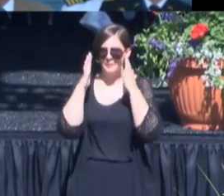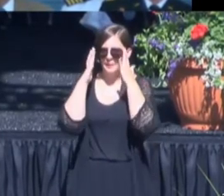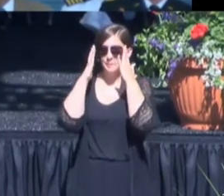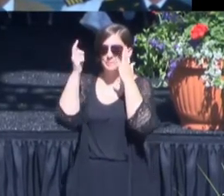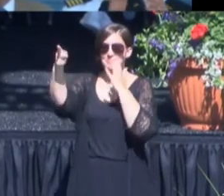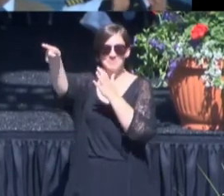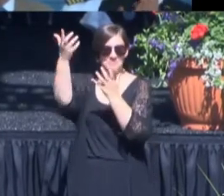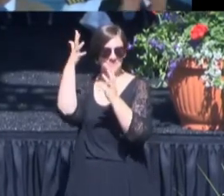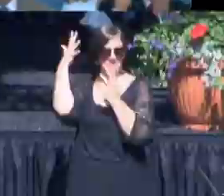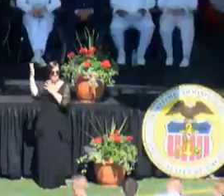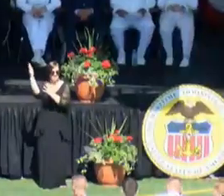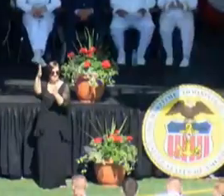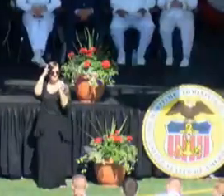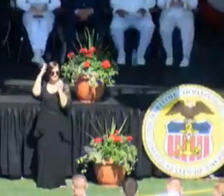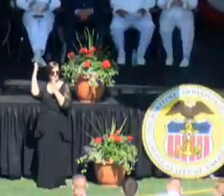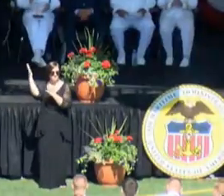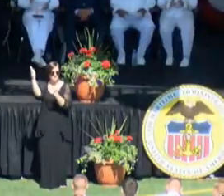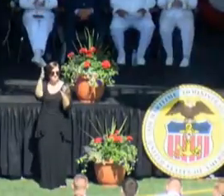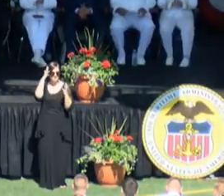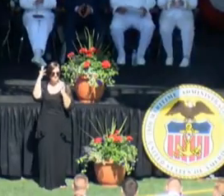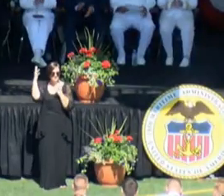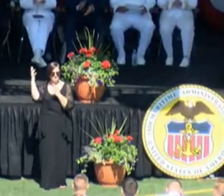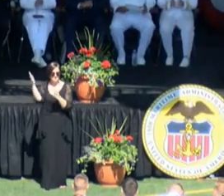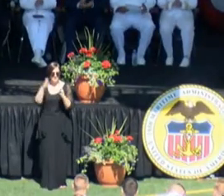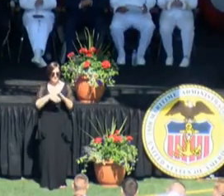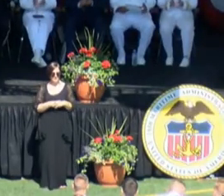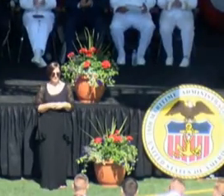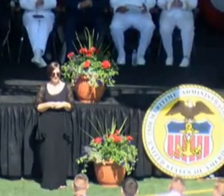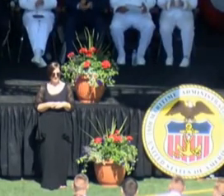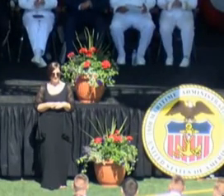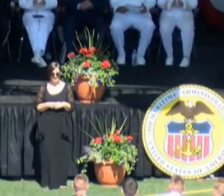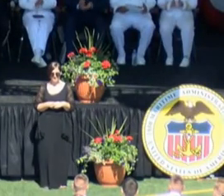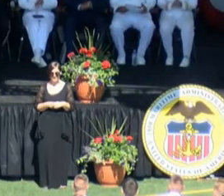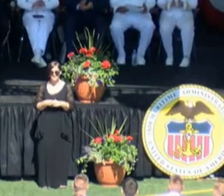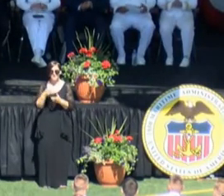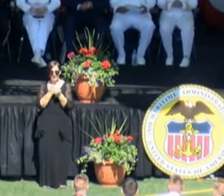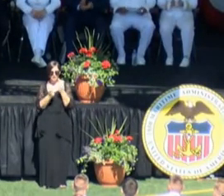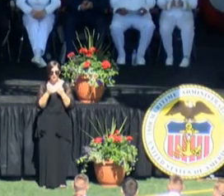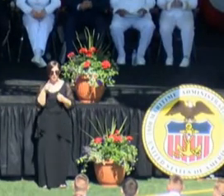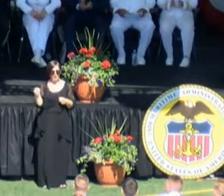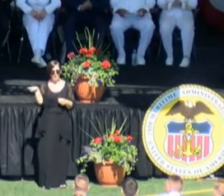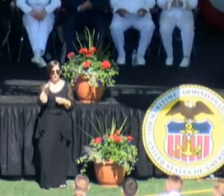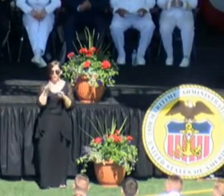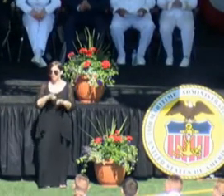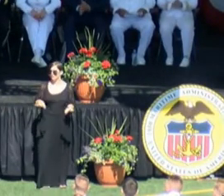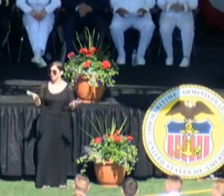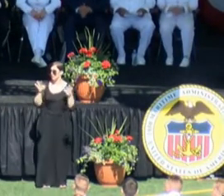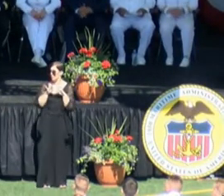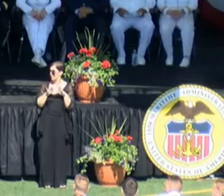too, yeah, they do. Every one of you count.